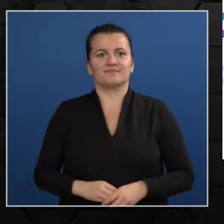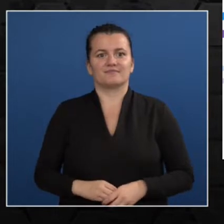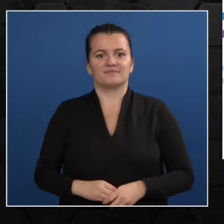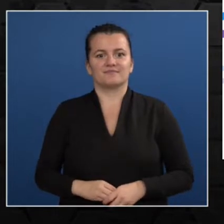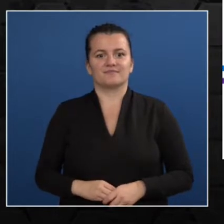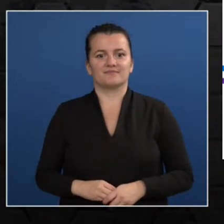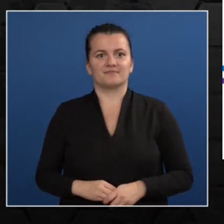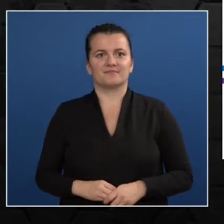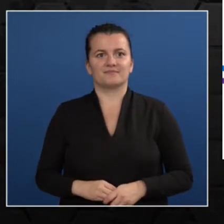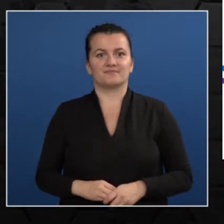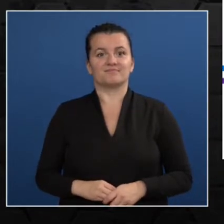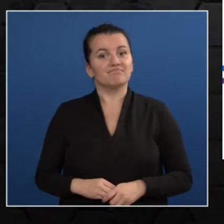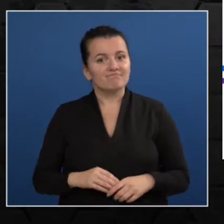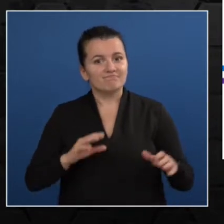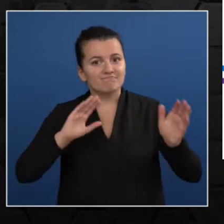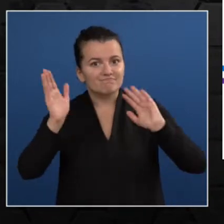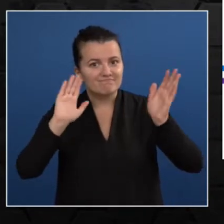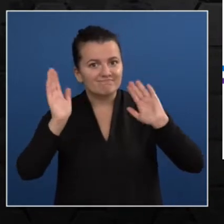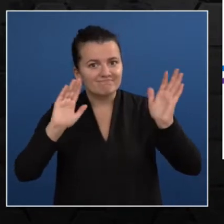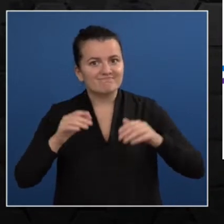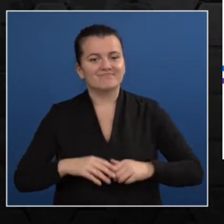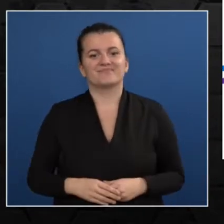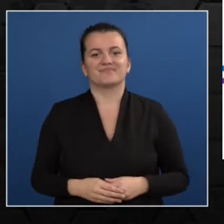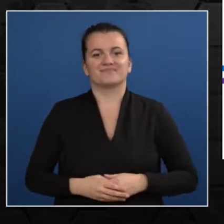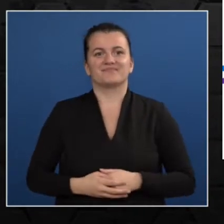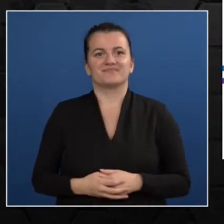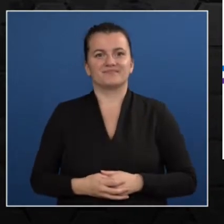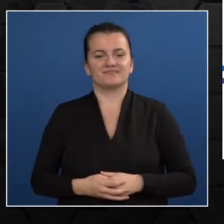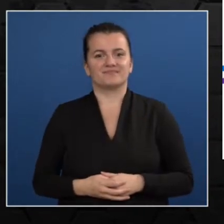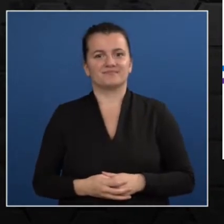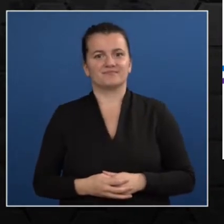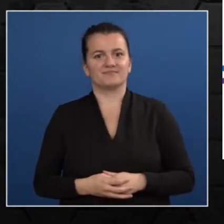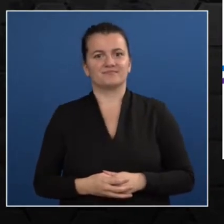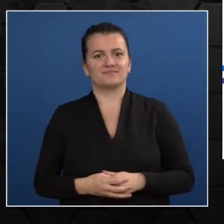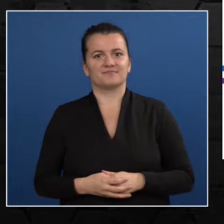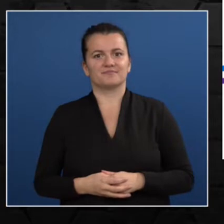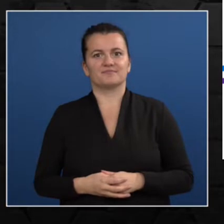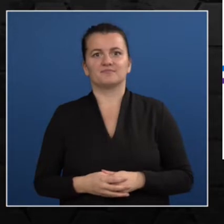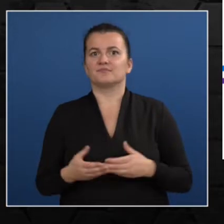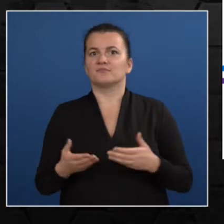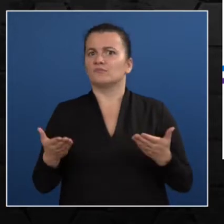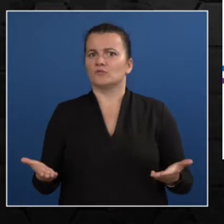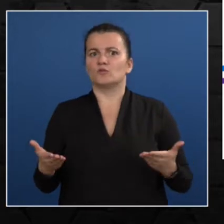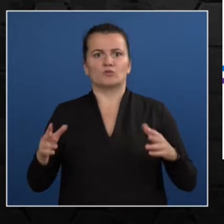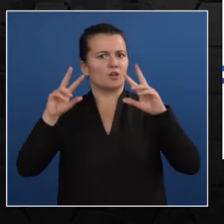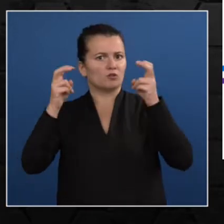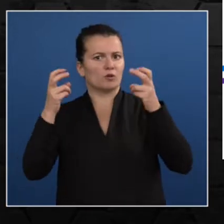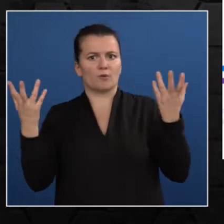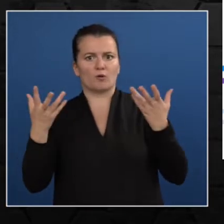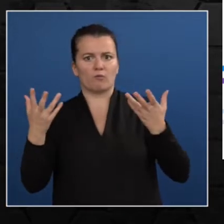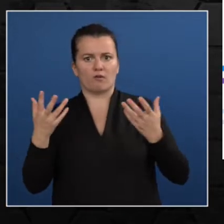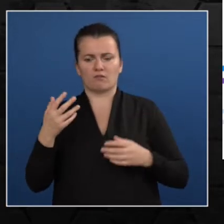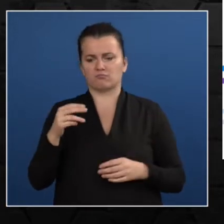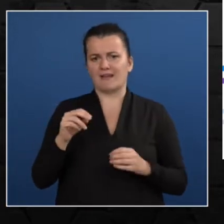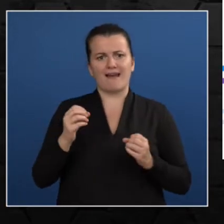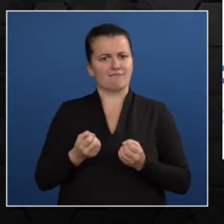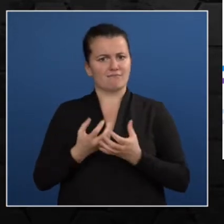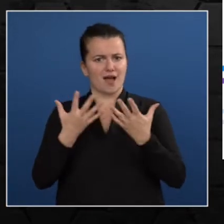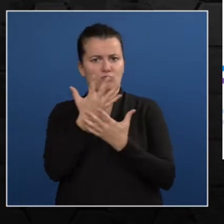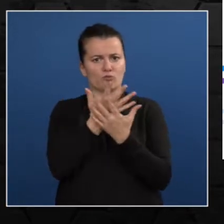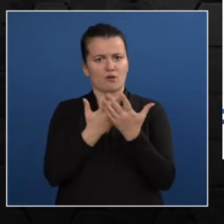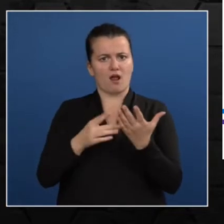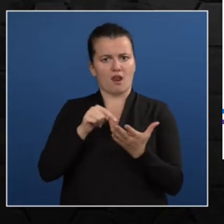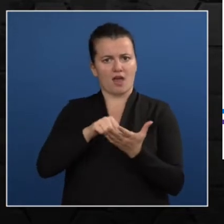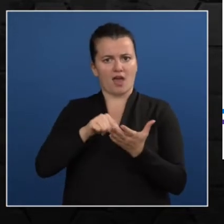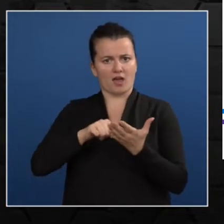Hey everyone. So today we're going to be talking about what it takes to be an NLP engineer, and